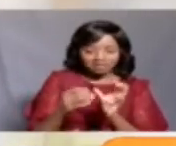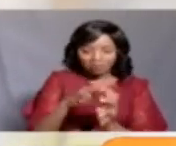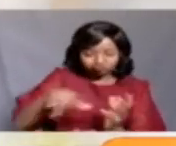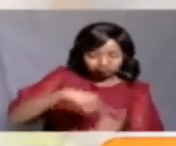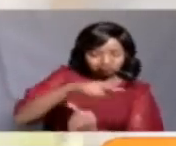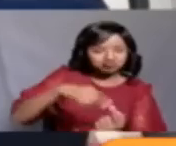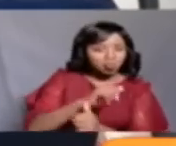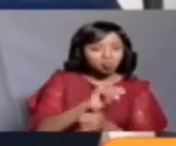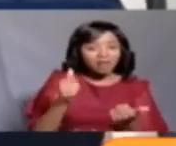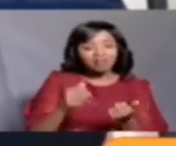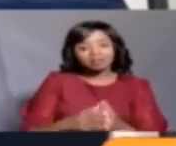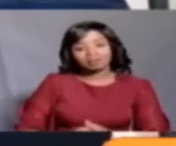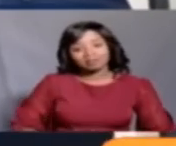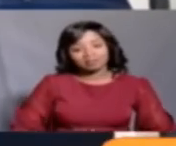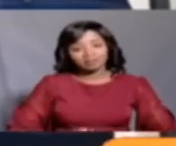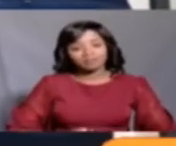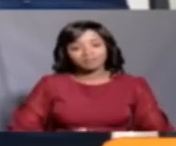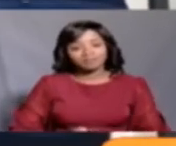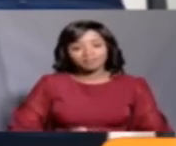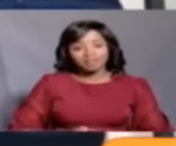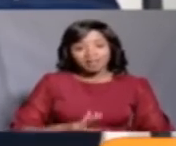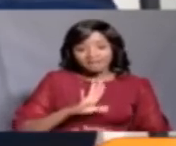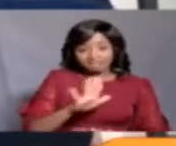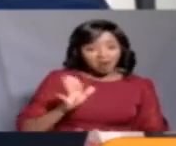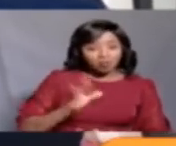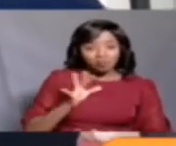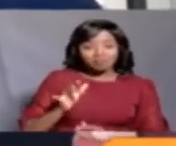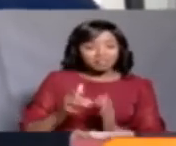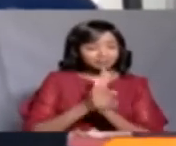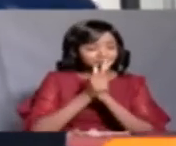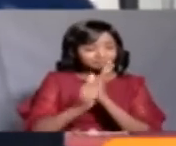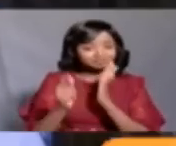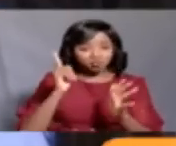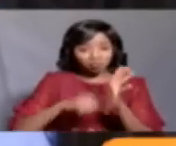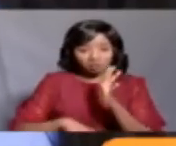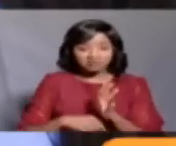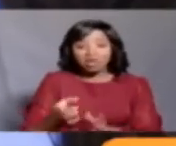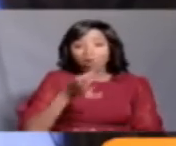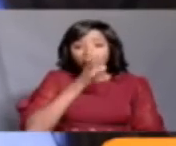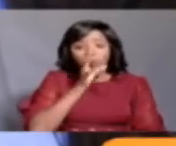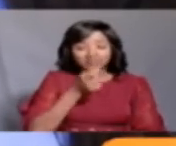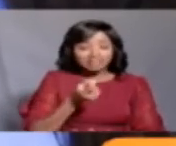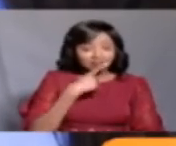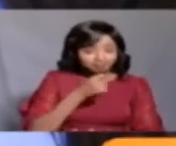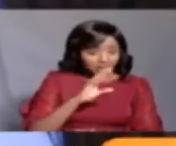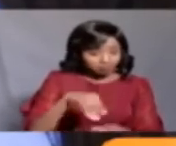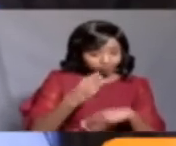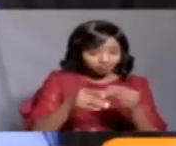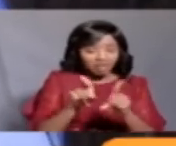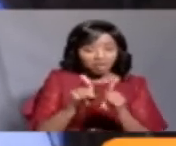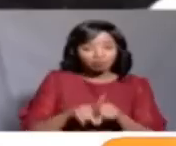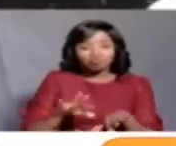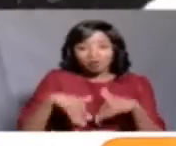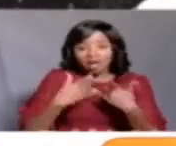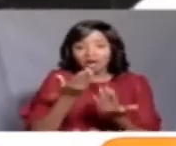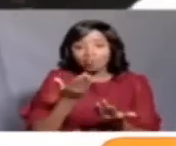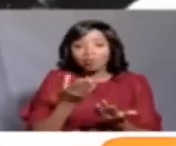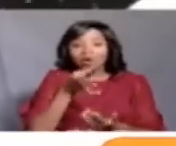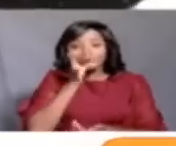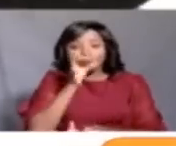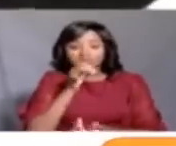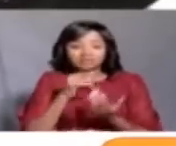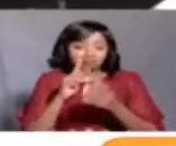about 30%. Lucy specializes in on-site wastewater treatment and recycling for reuse technology,